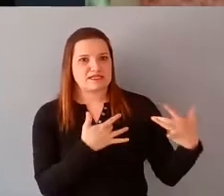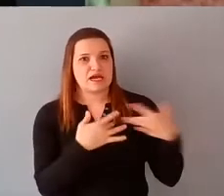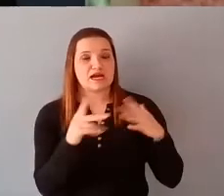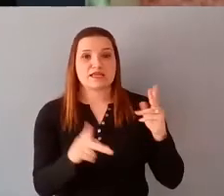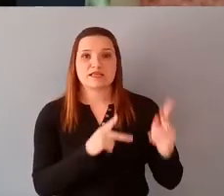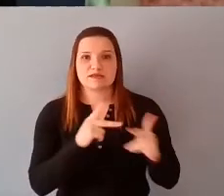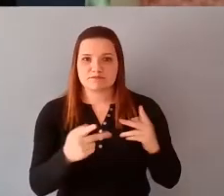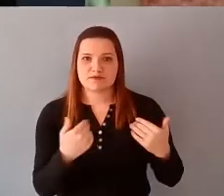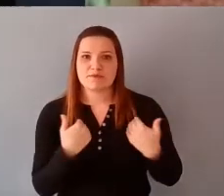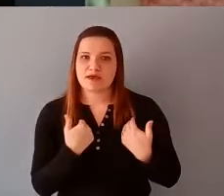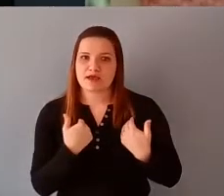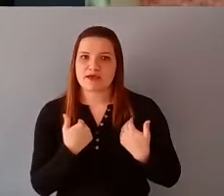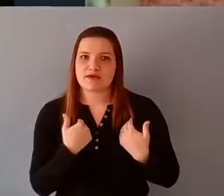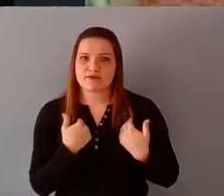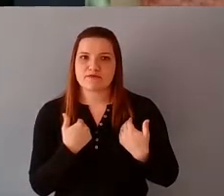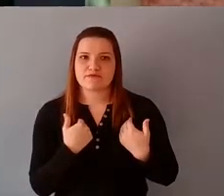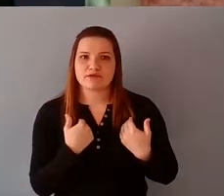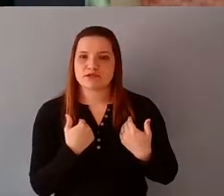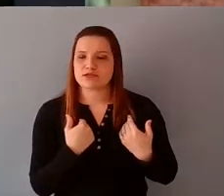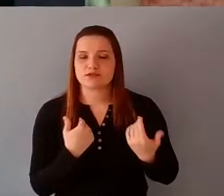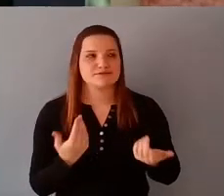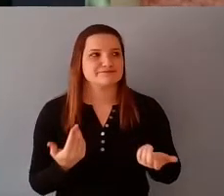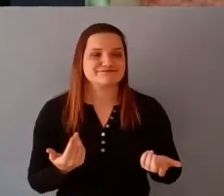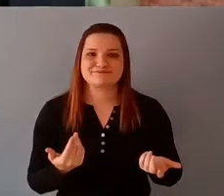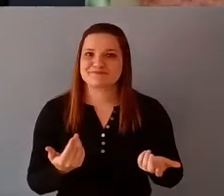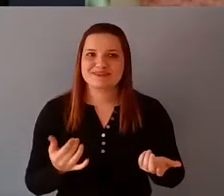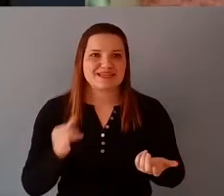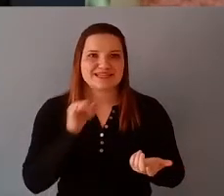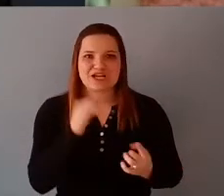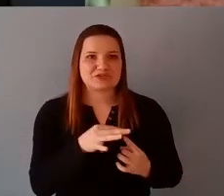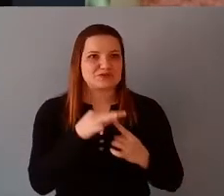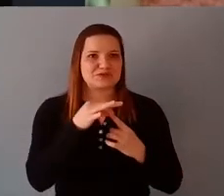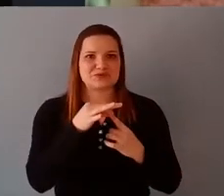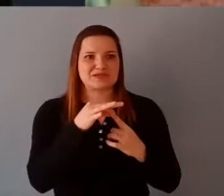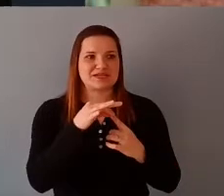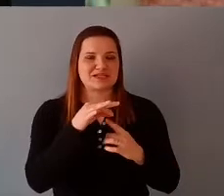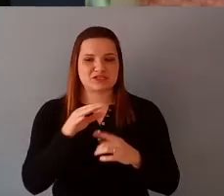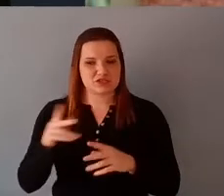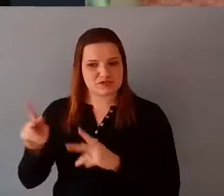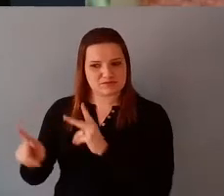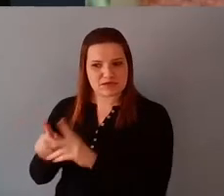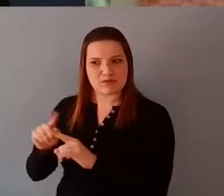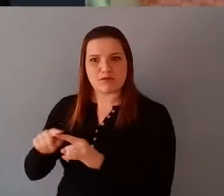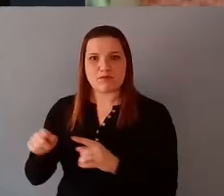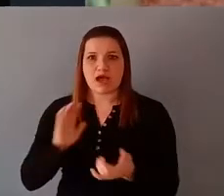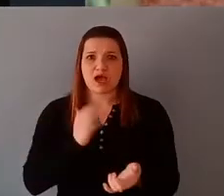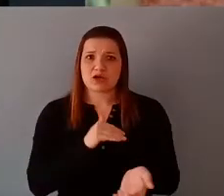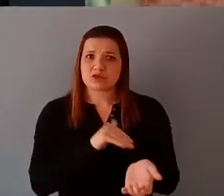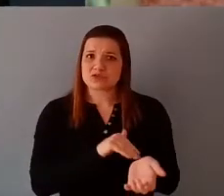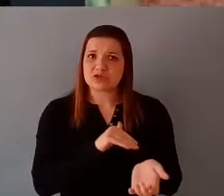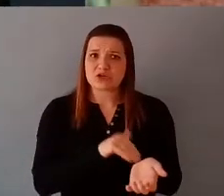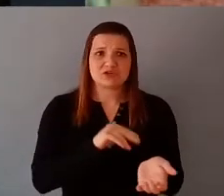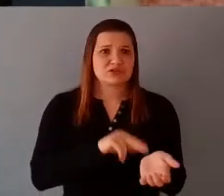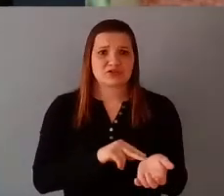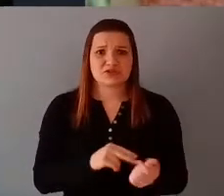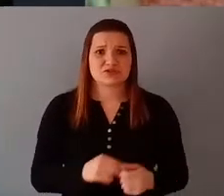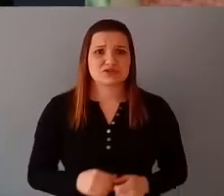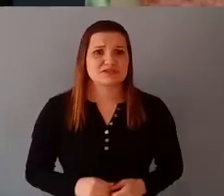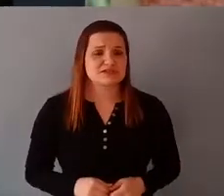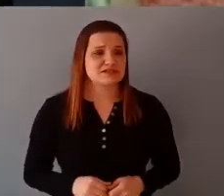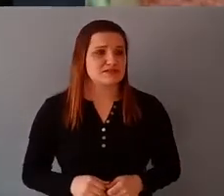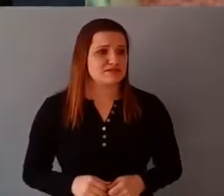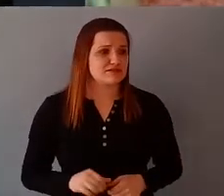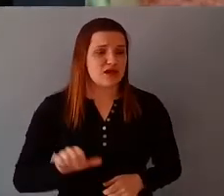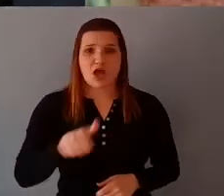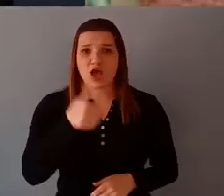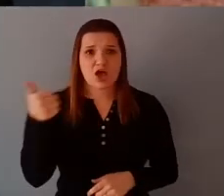have. It's not just unique to the general population, but there are doctors and nurses and other